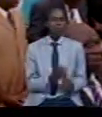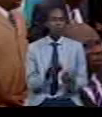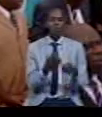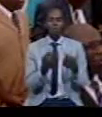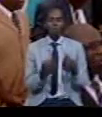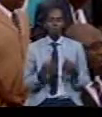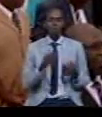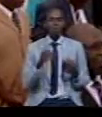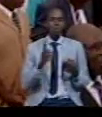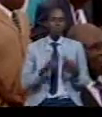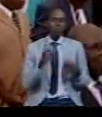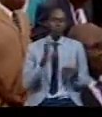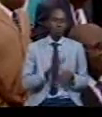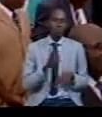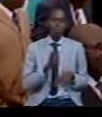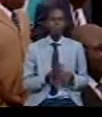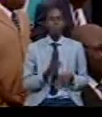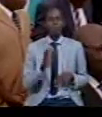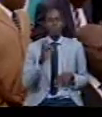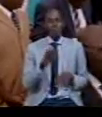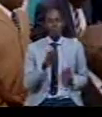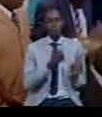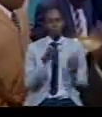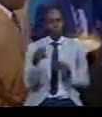just church. Yes, attending church is good.